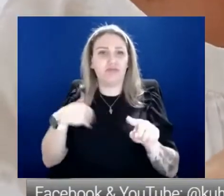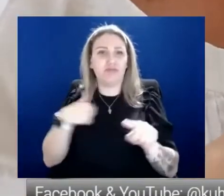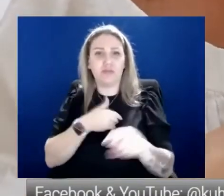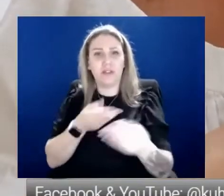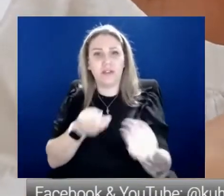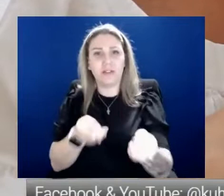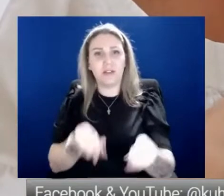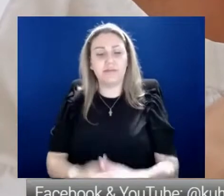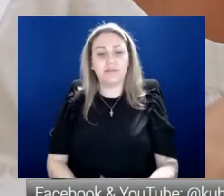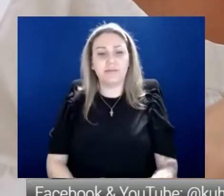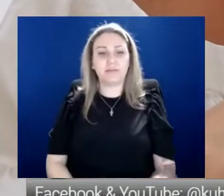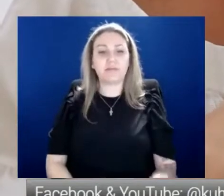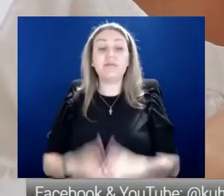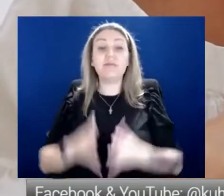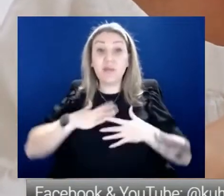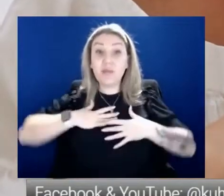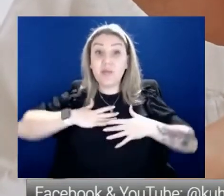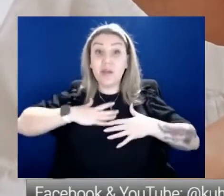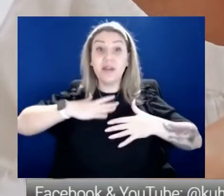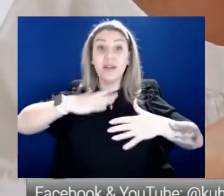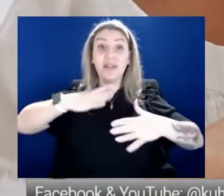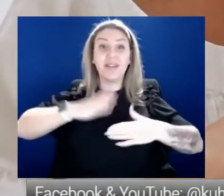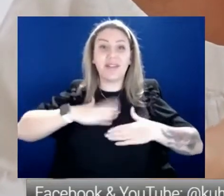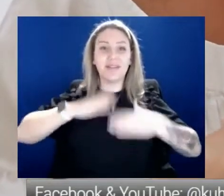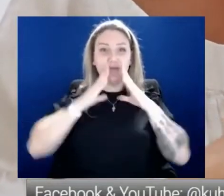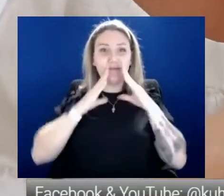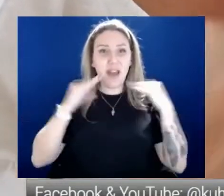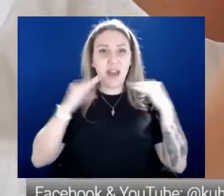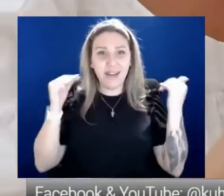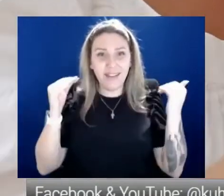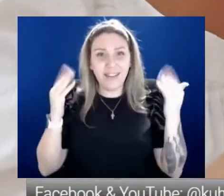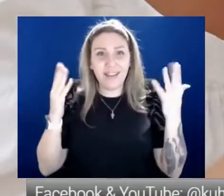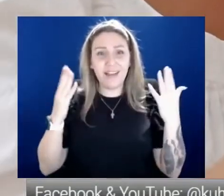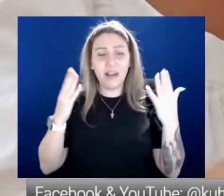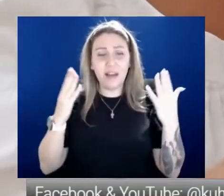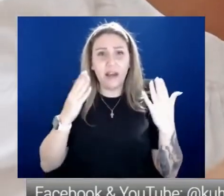a deep breath and smile and just acknowledge it's tough.